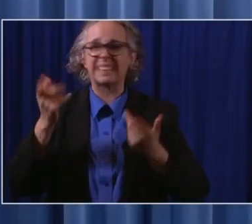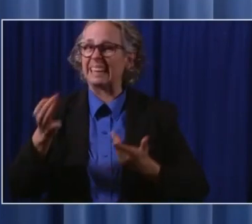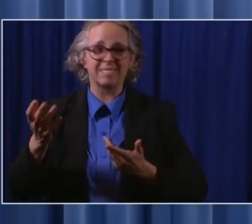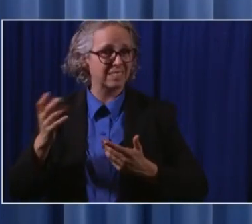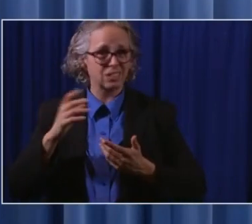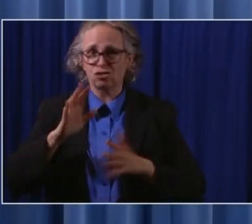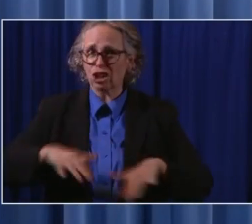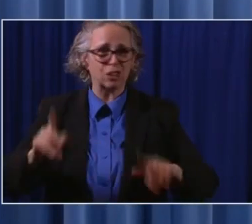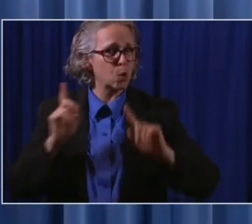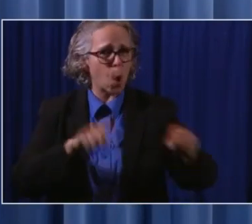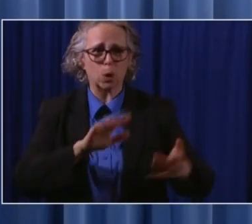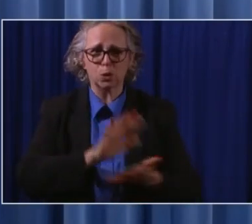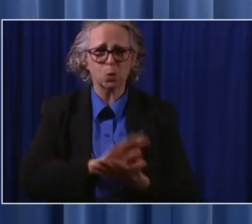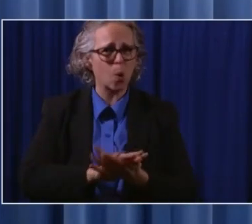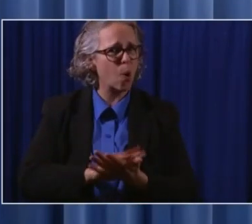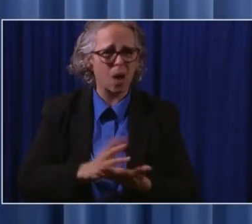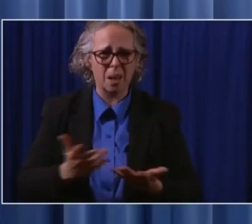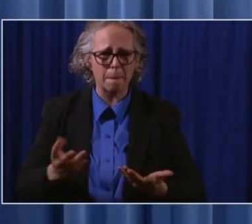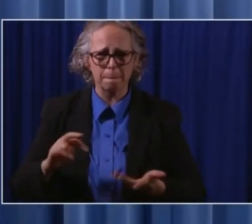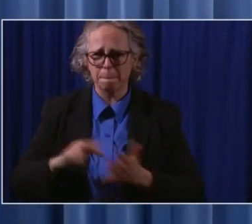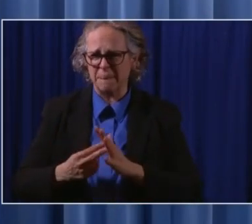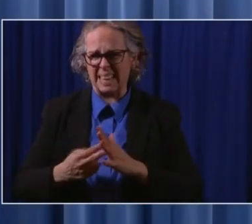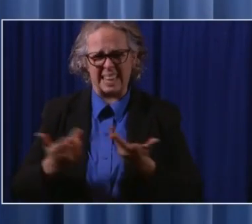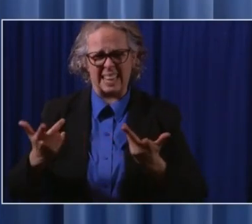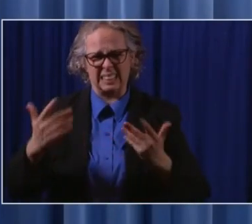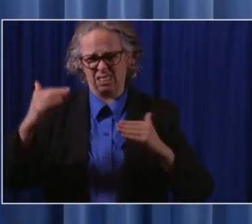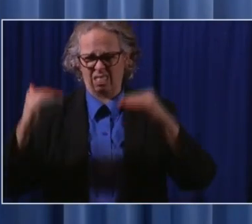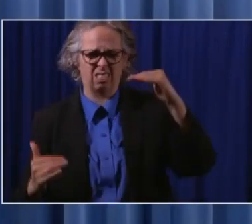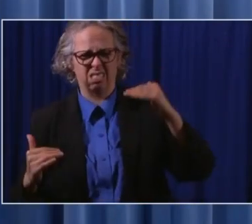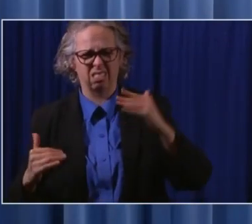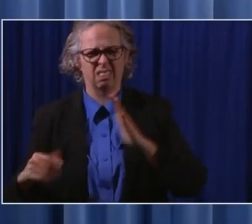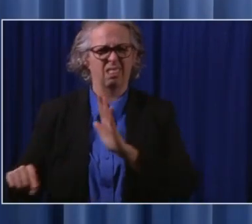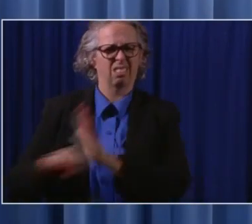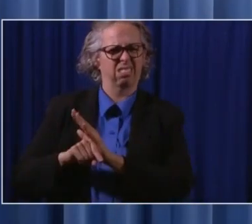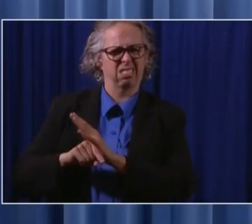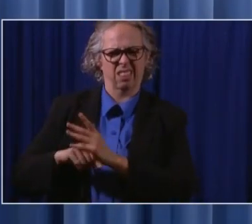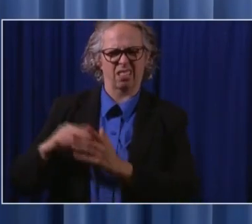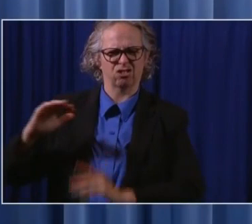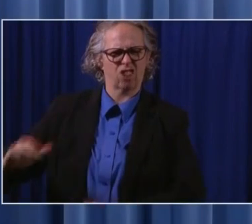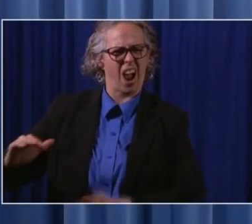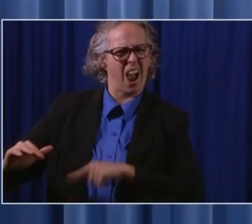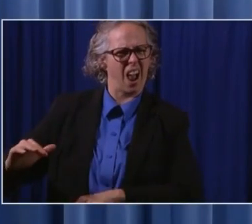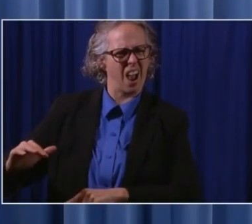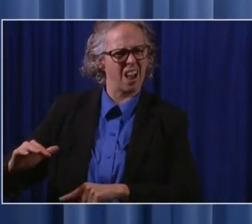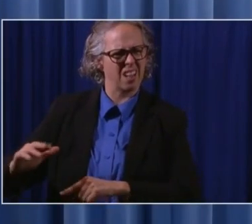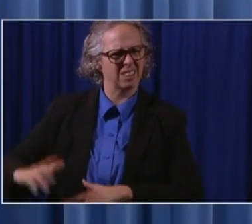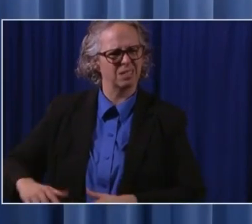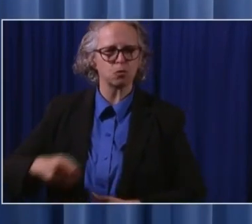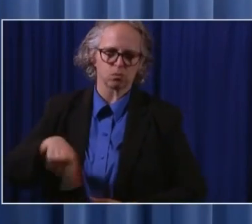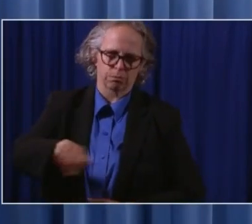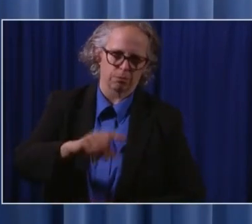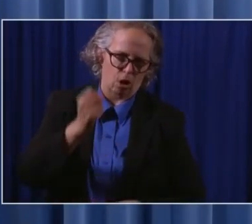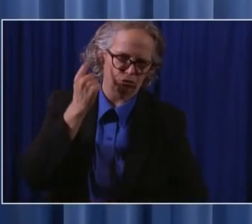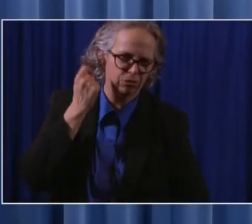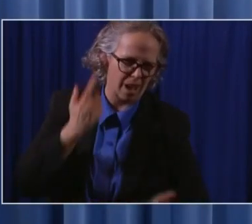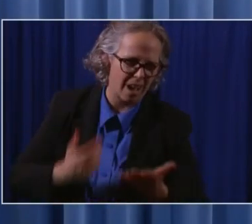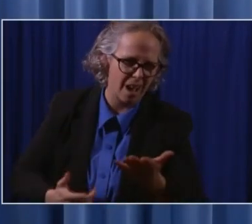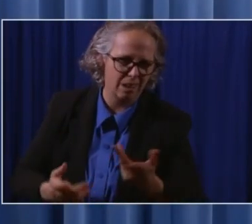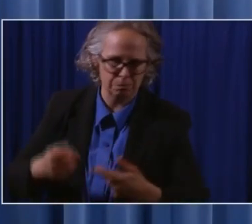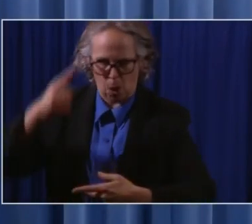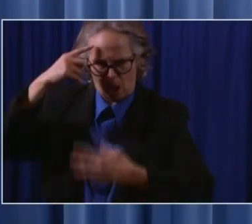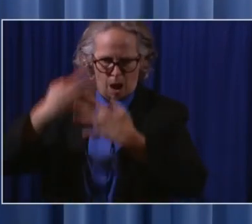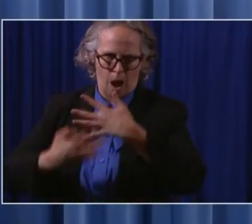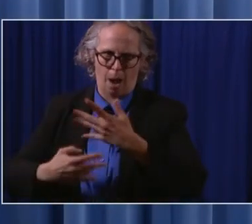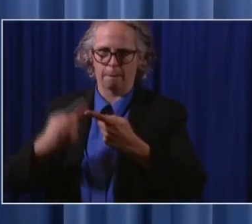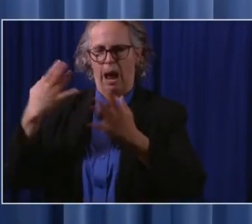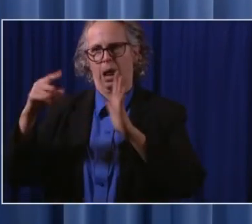disadvantages for kids when they don't go to school. And we all can come up with our own list of those things.